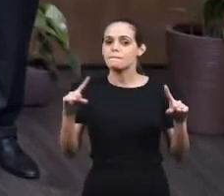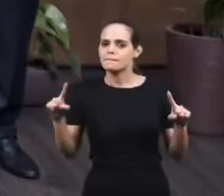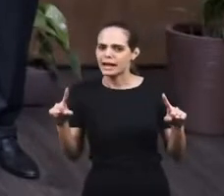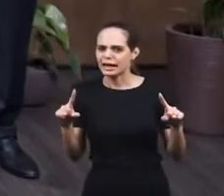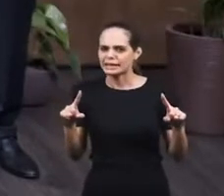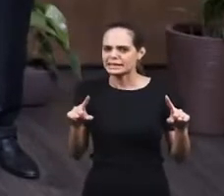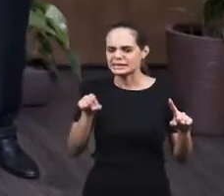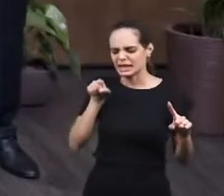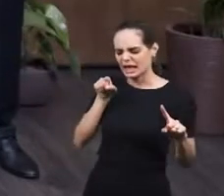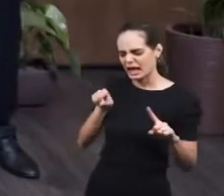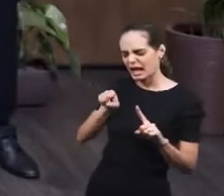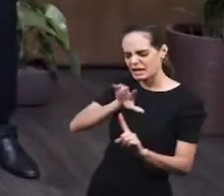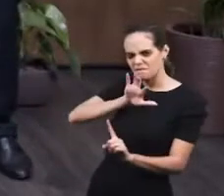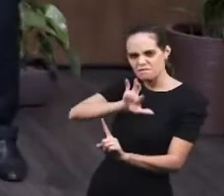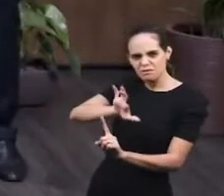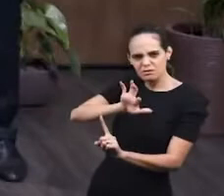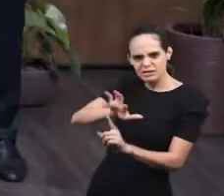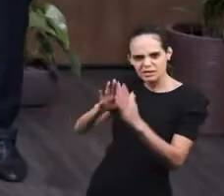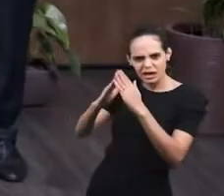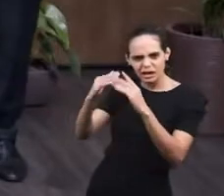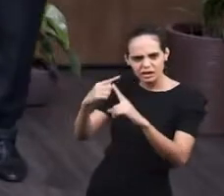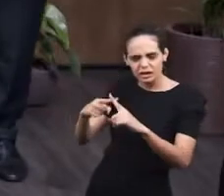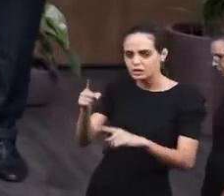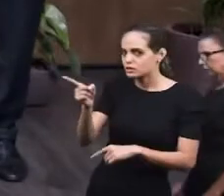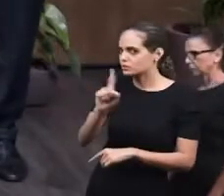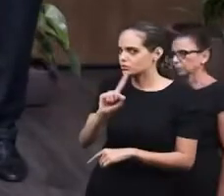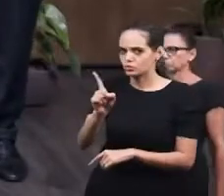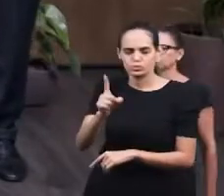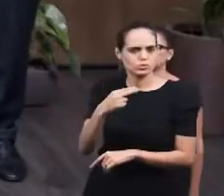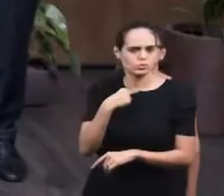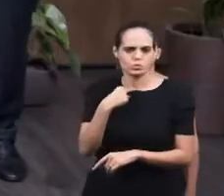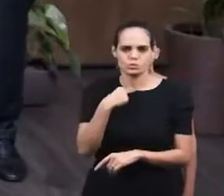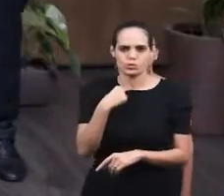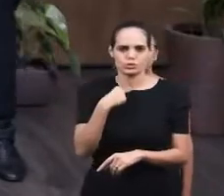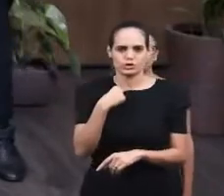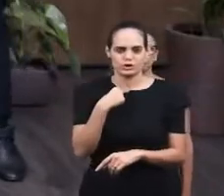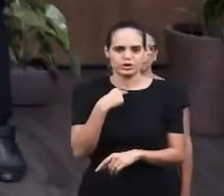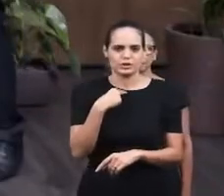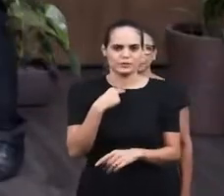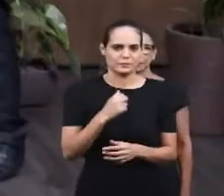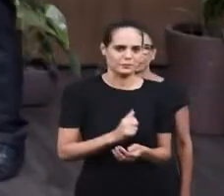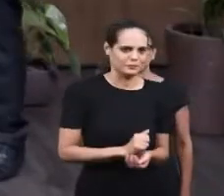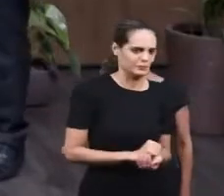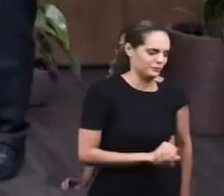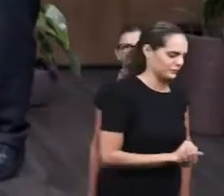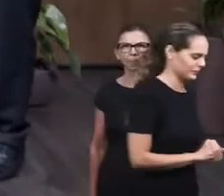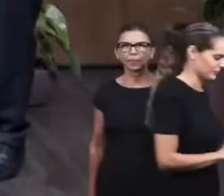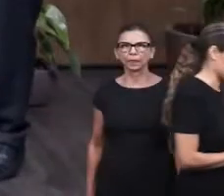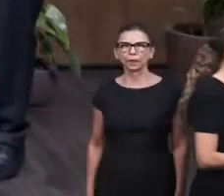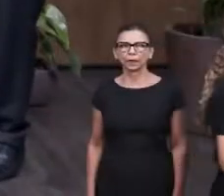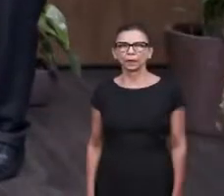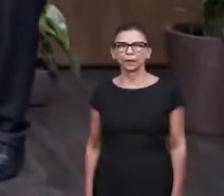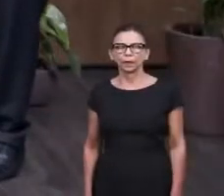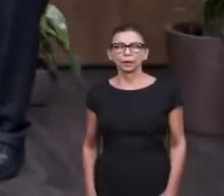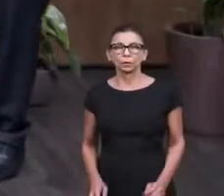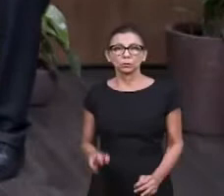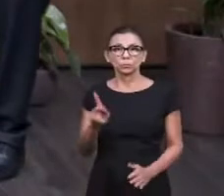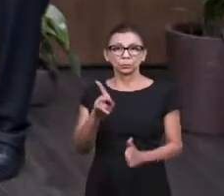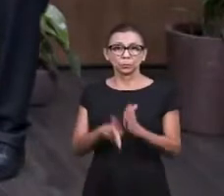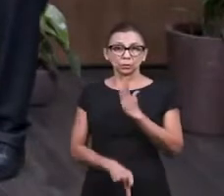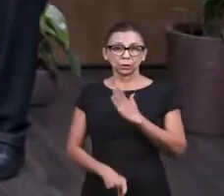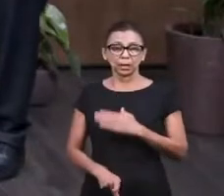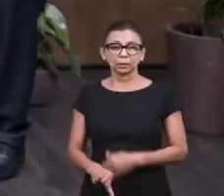way of the life of the church. Even because, notice, the personal projects